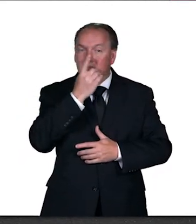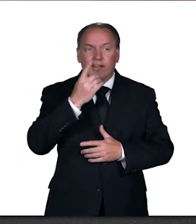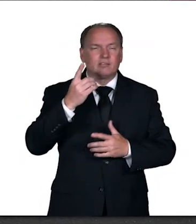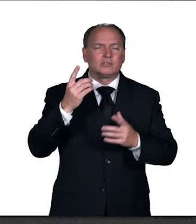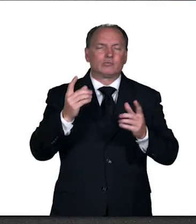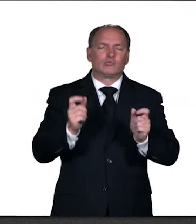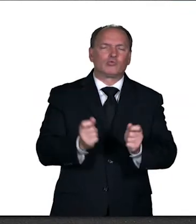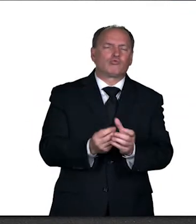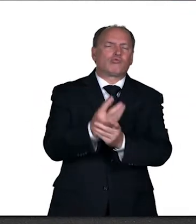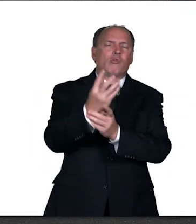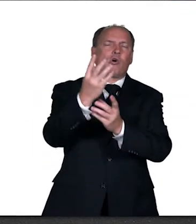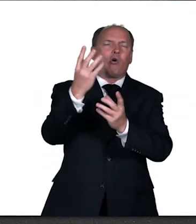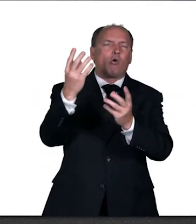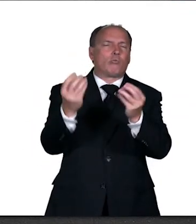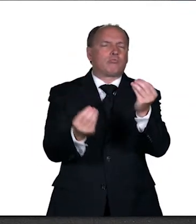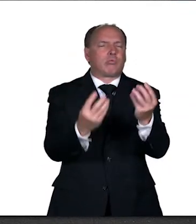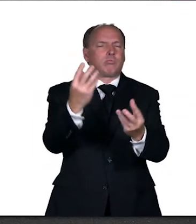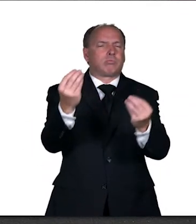form.